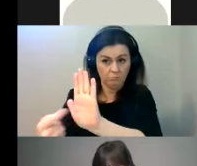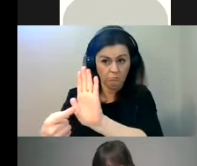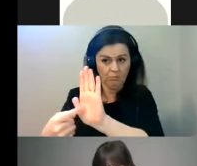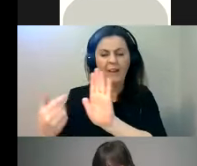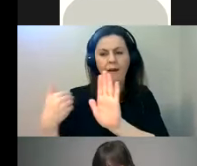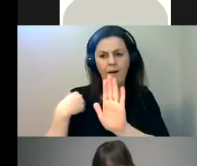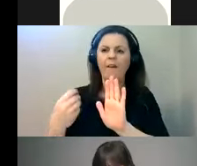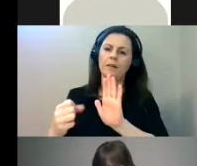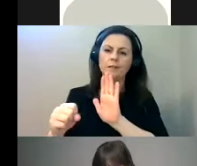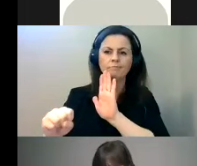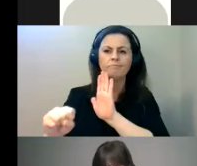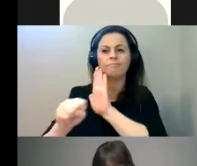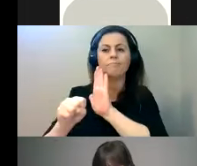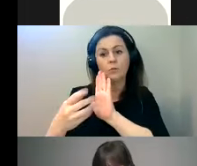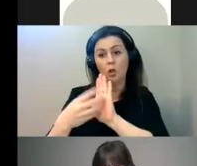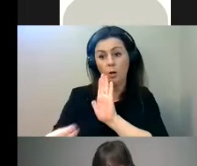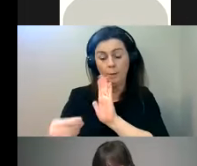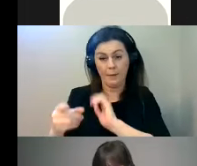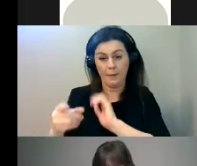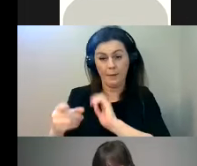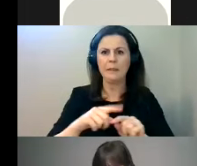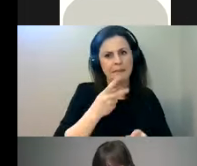certified copy if necessary.